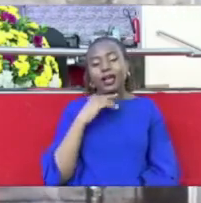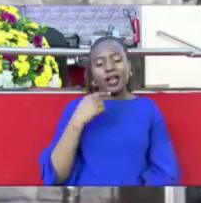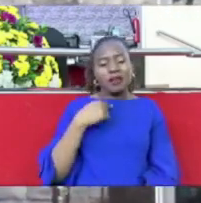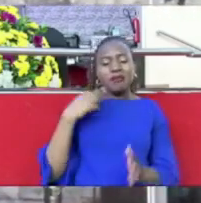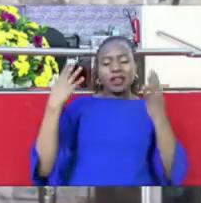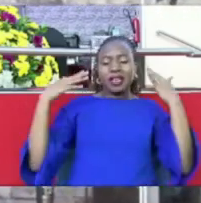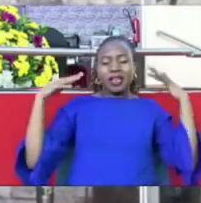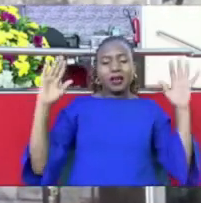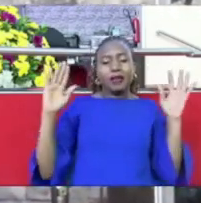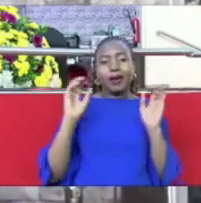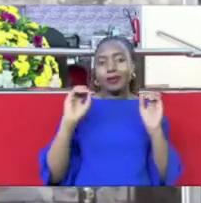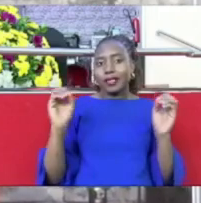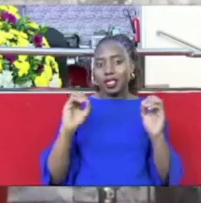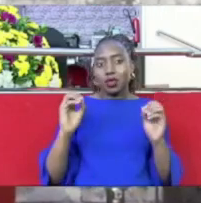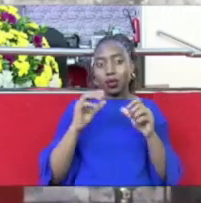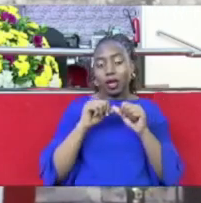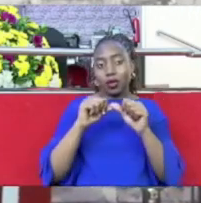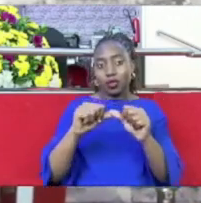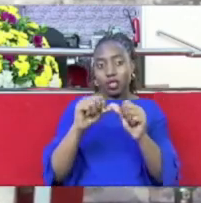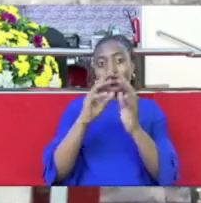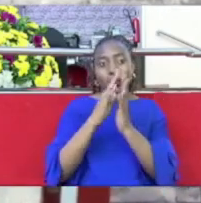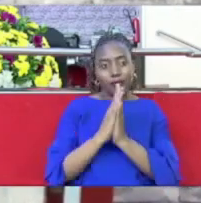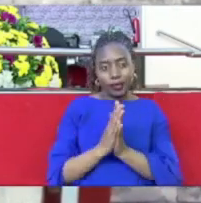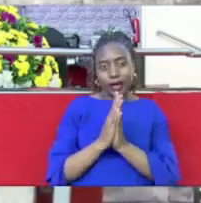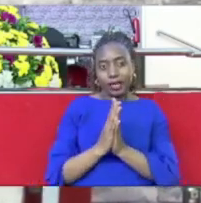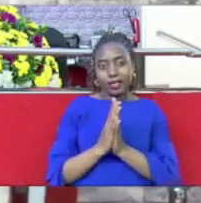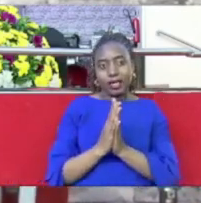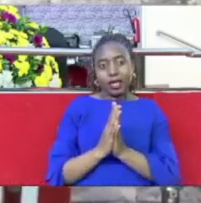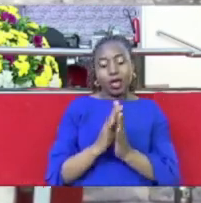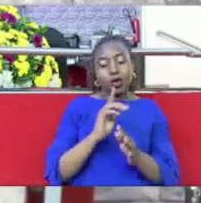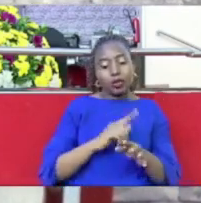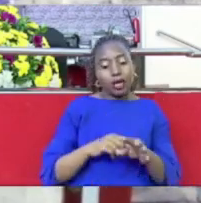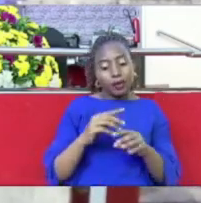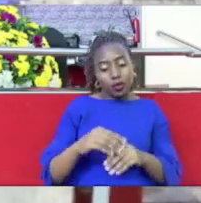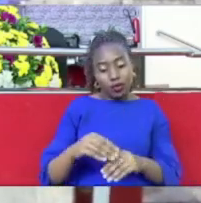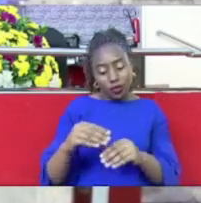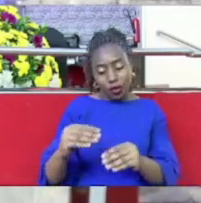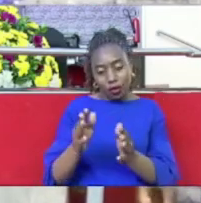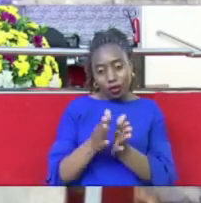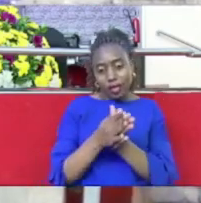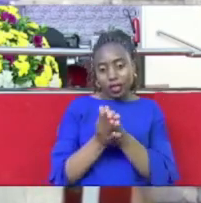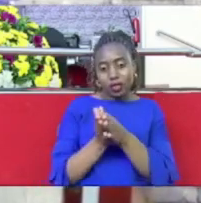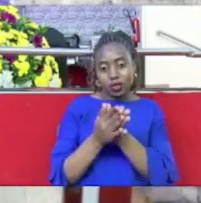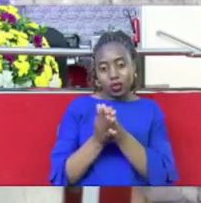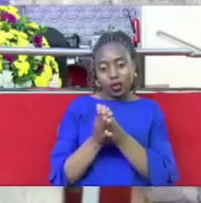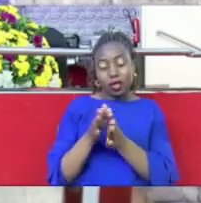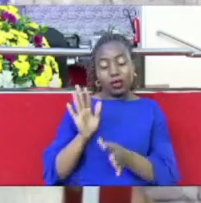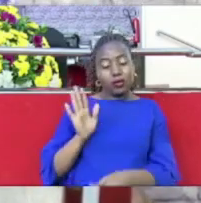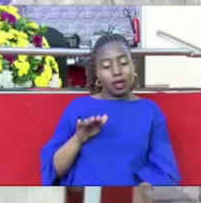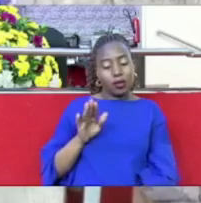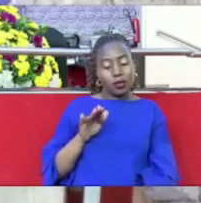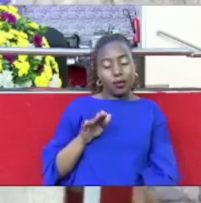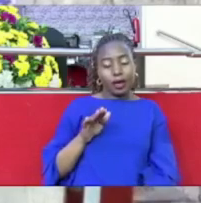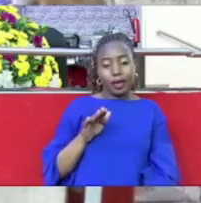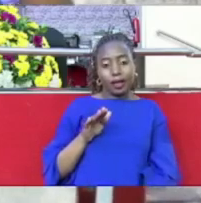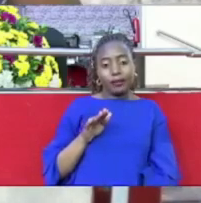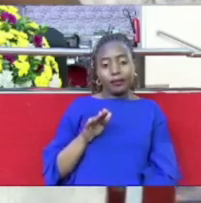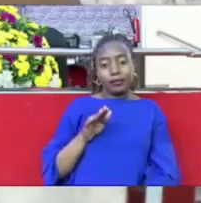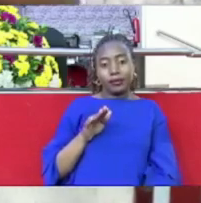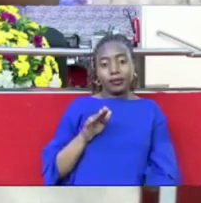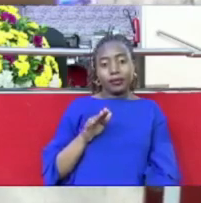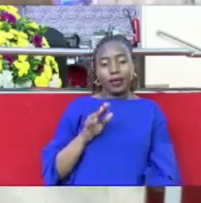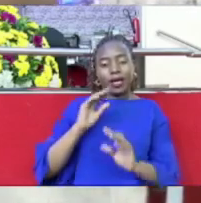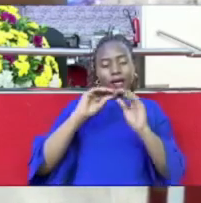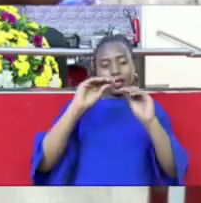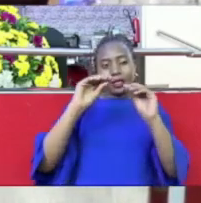endelea katika maombi. And so when you follow this story, na hivyo ukifuatilia hii hadithi, the moral of the story is that prayer will make